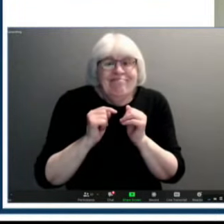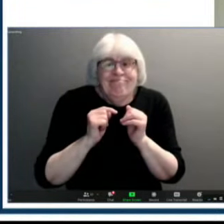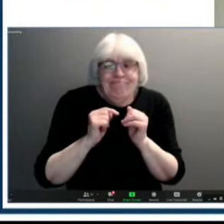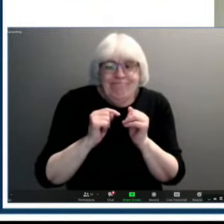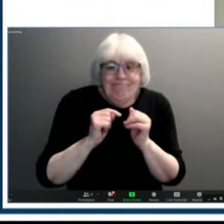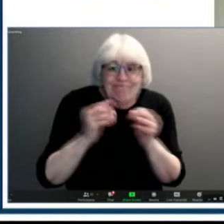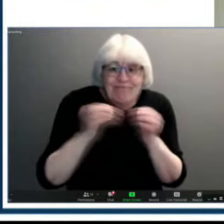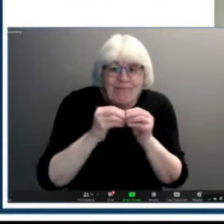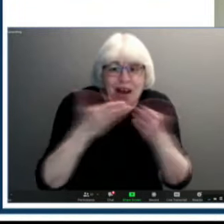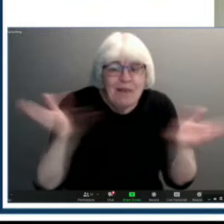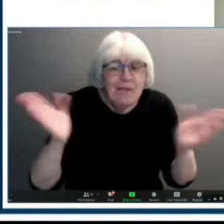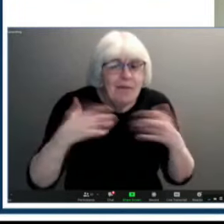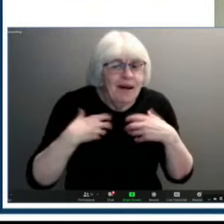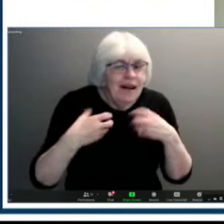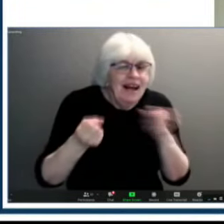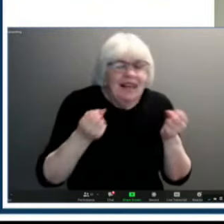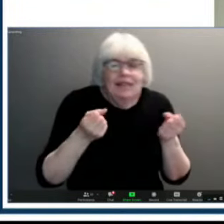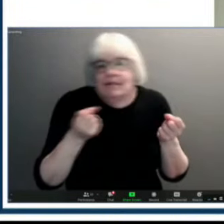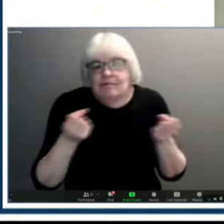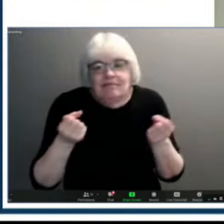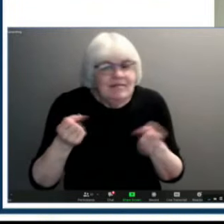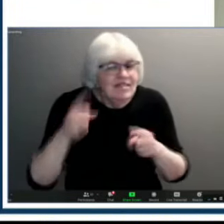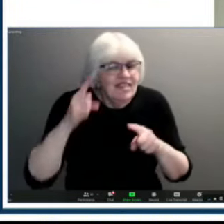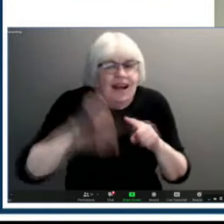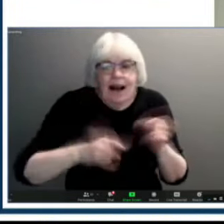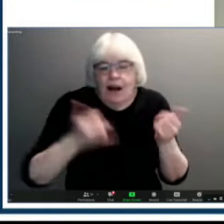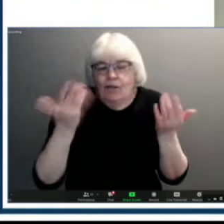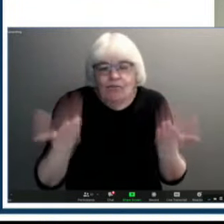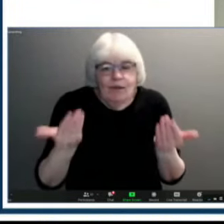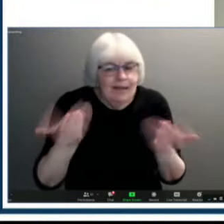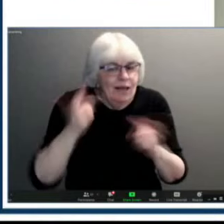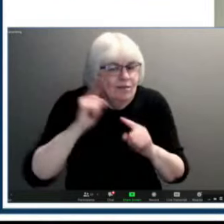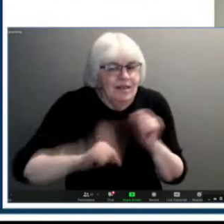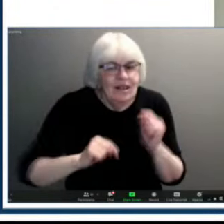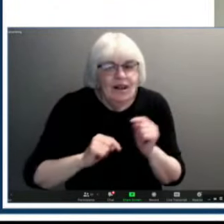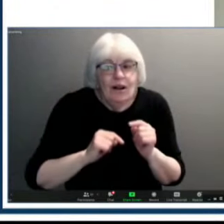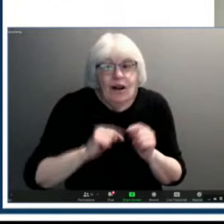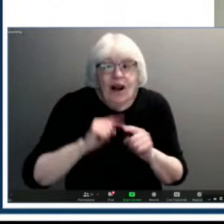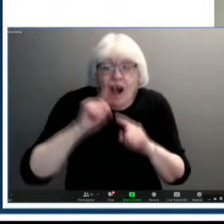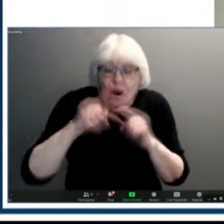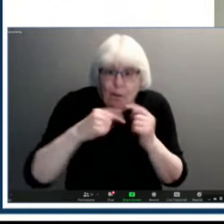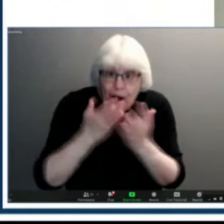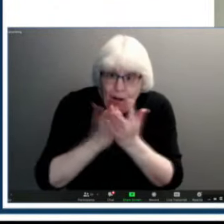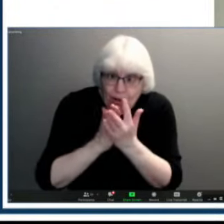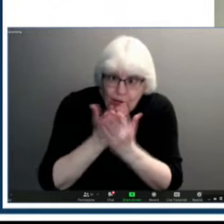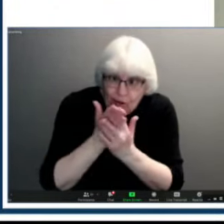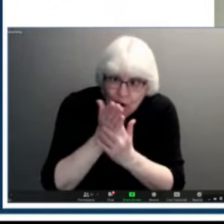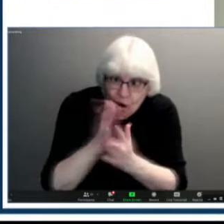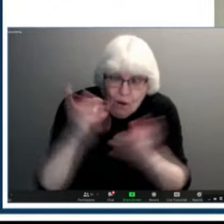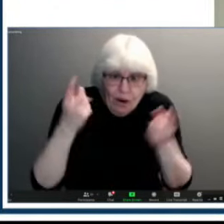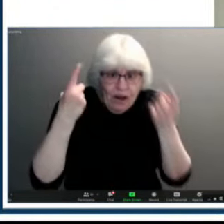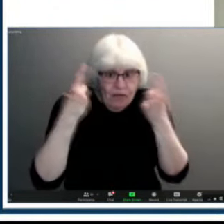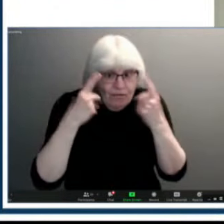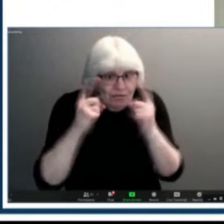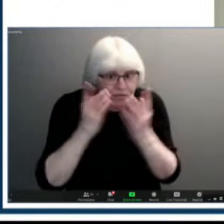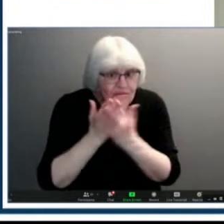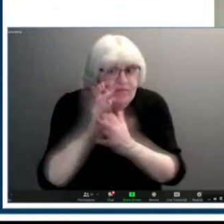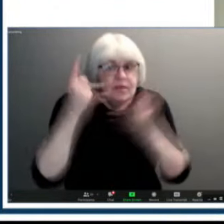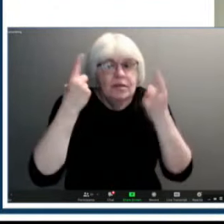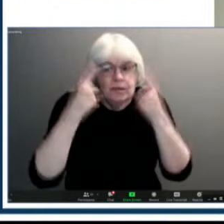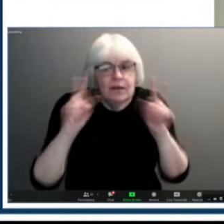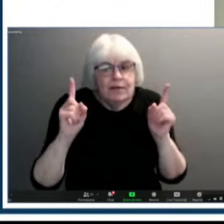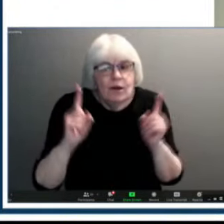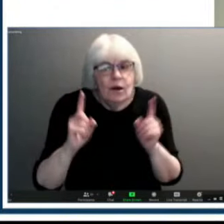is no longer feasible. And once we get through this, whether we ever get to that or not, we'll have to look at that. But right